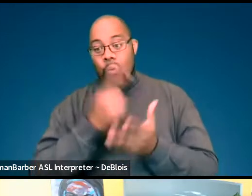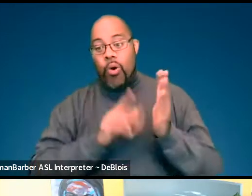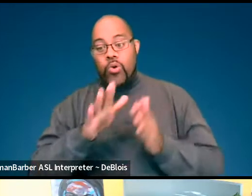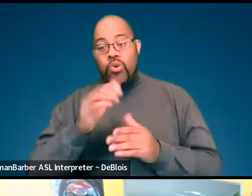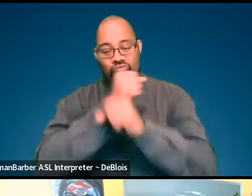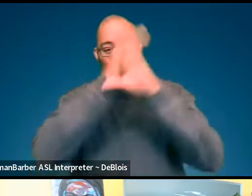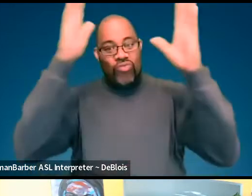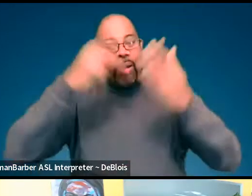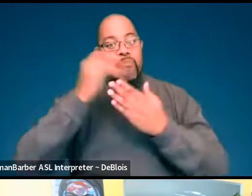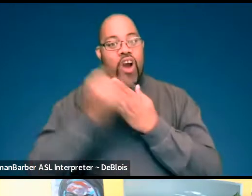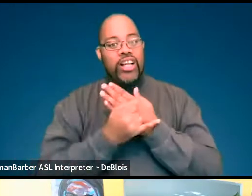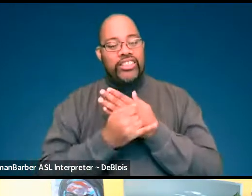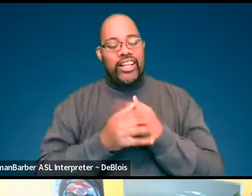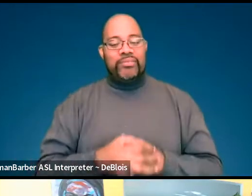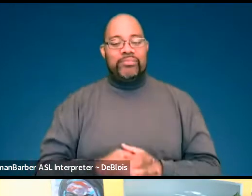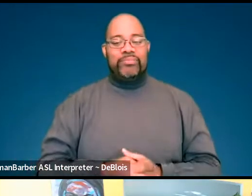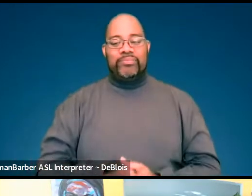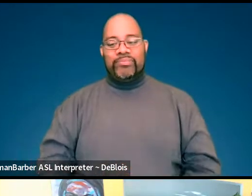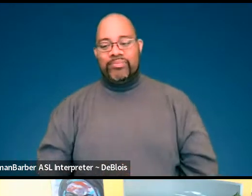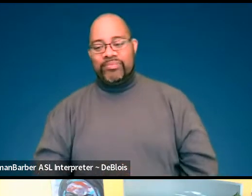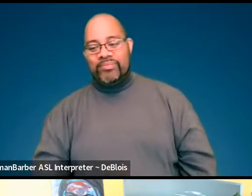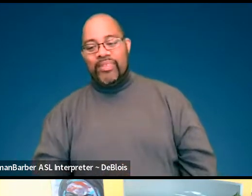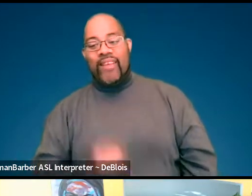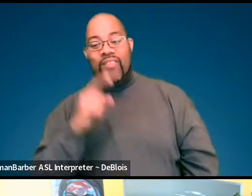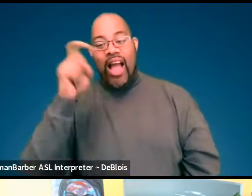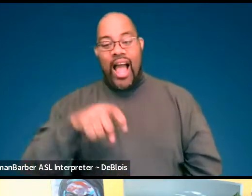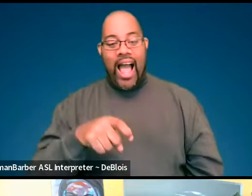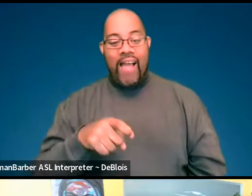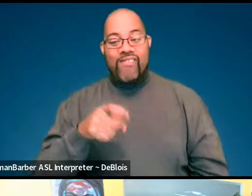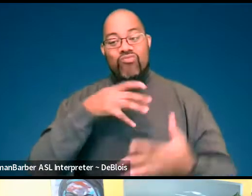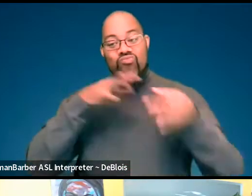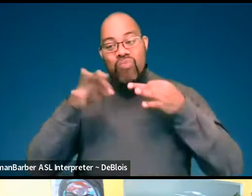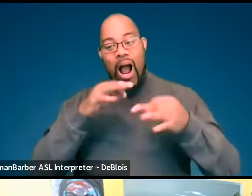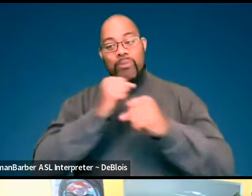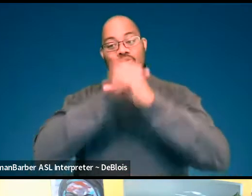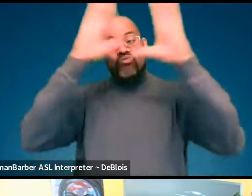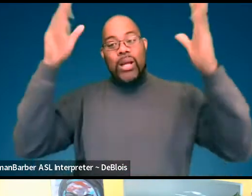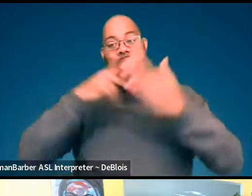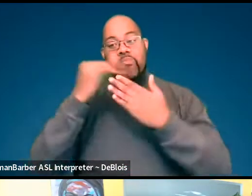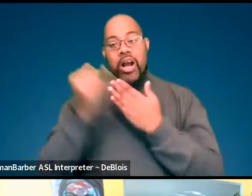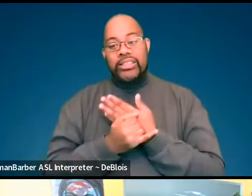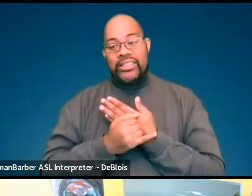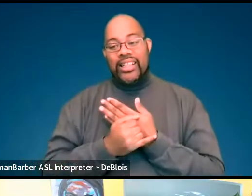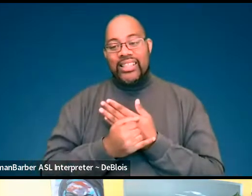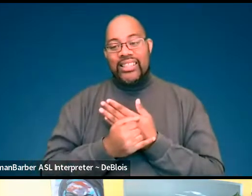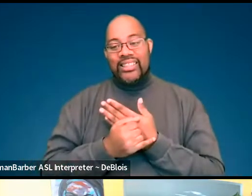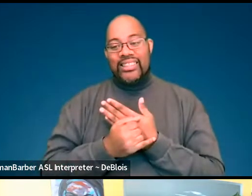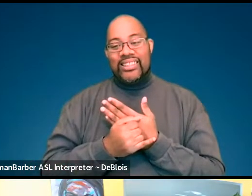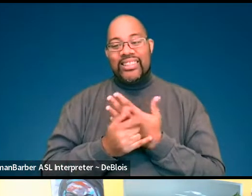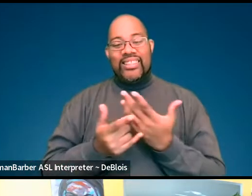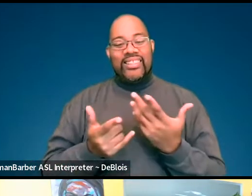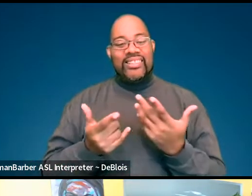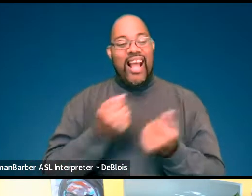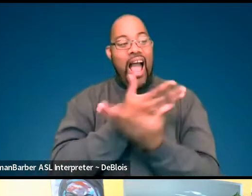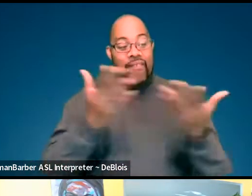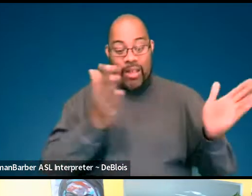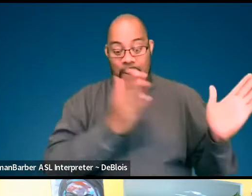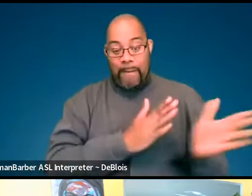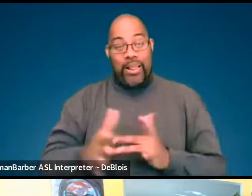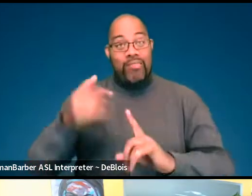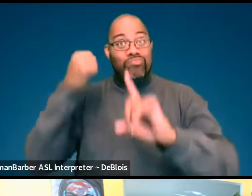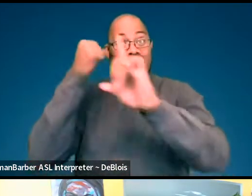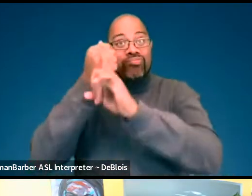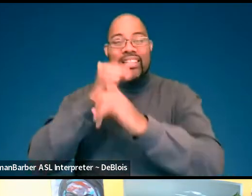dream project? So if you had to describe a dream project where everything goes according to plan, unlike